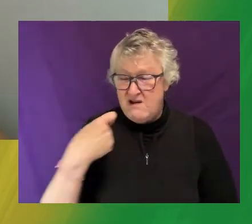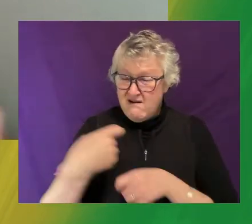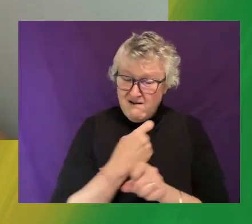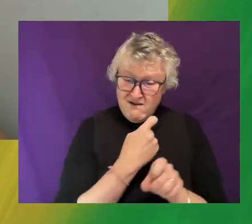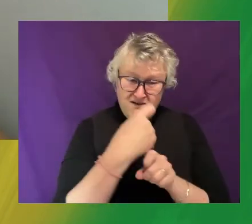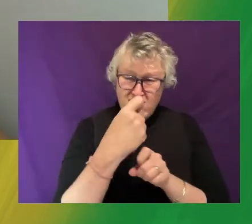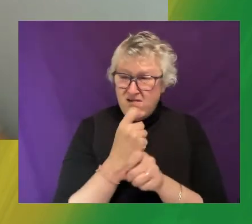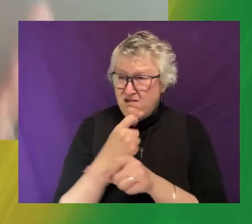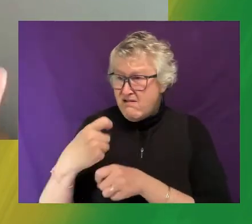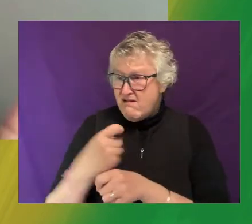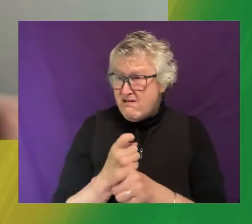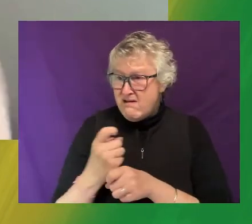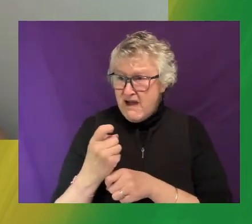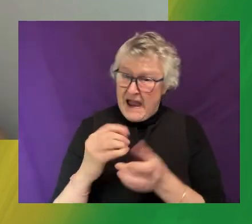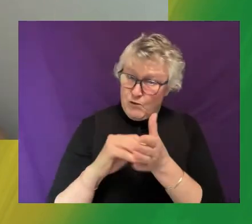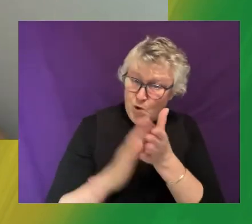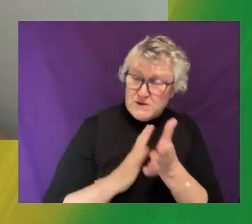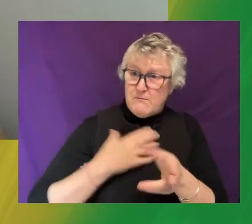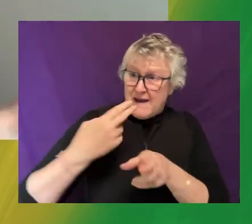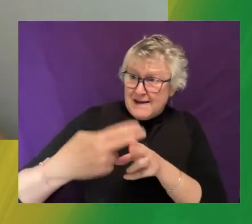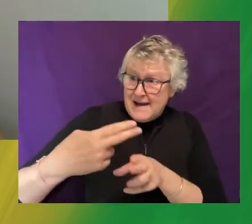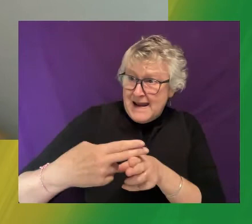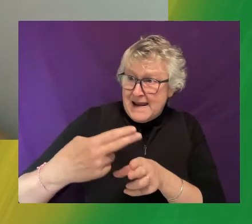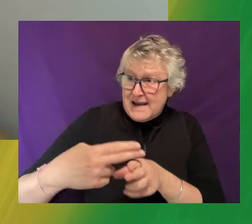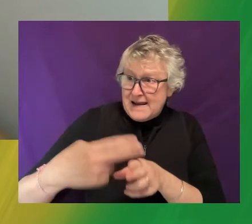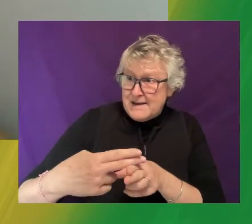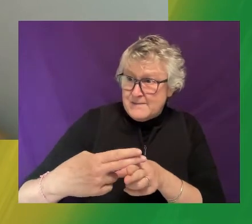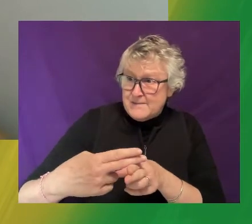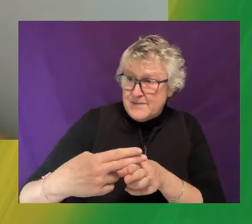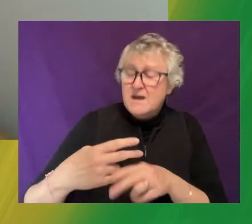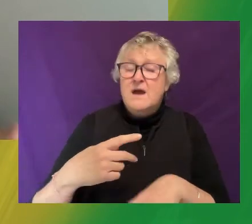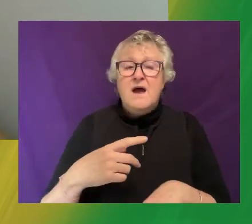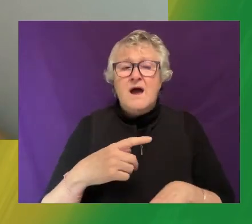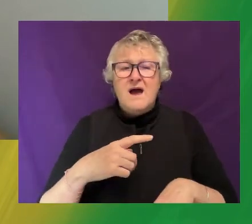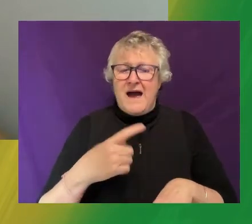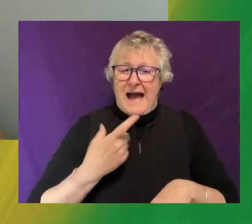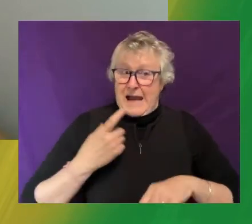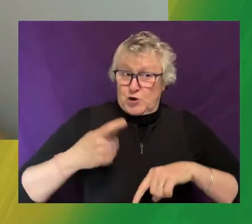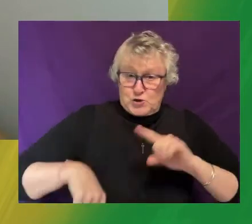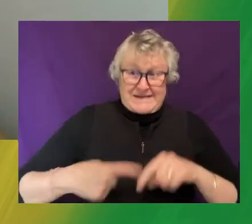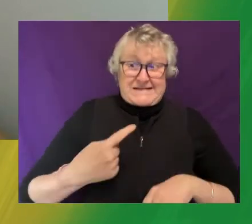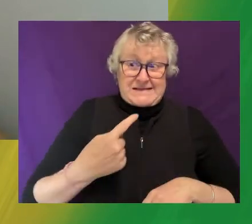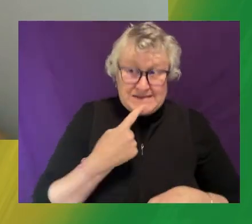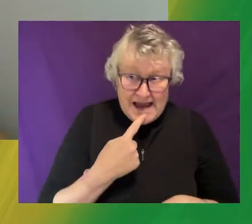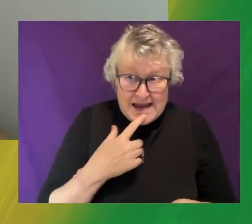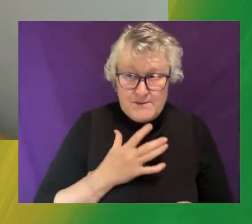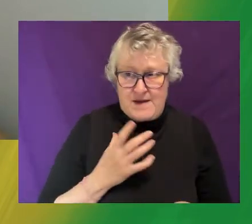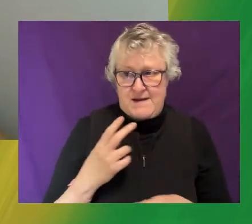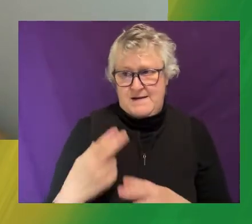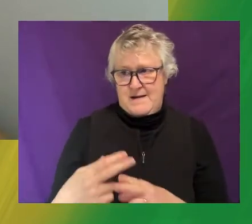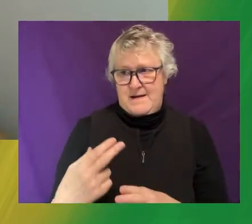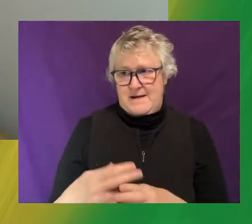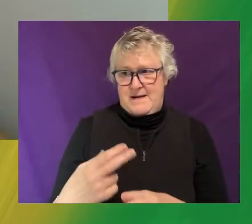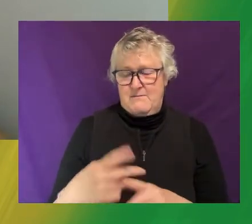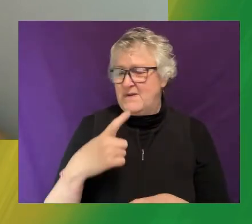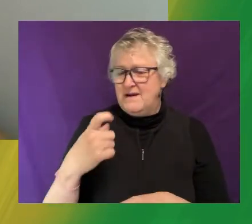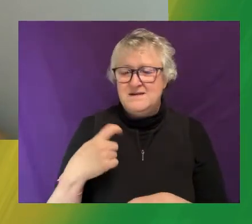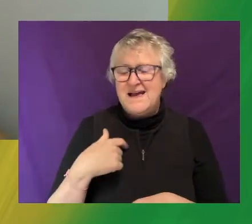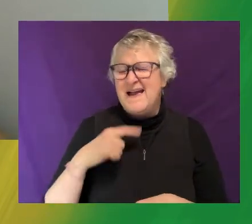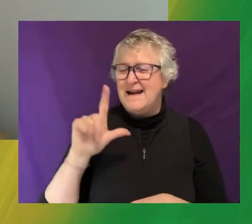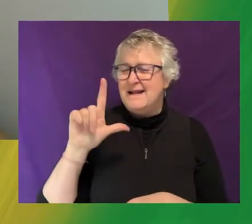that I couldn't say peace. See, back then I had a lisp, and the words I couldn't say were on a long